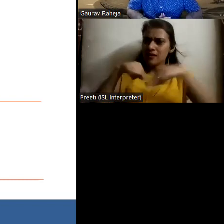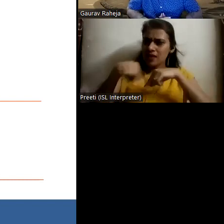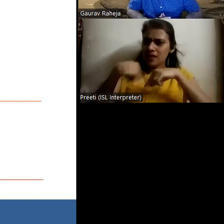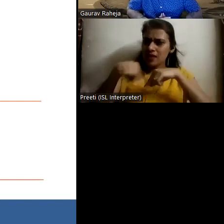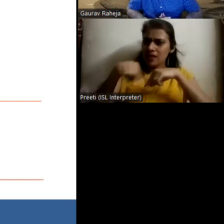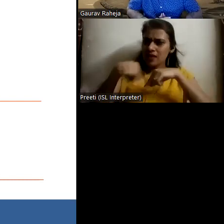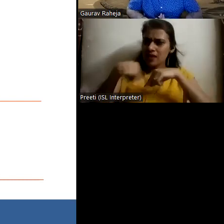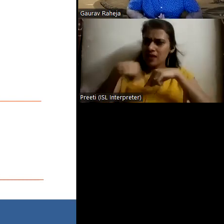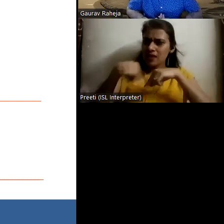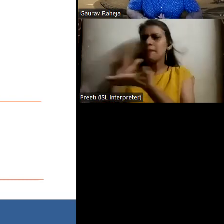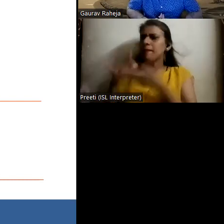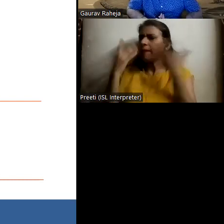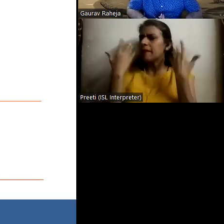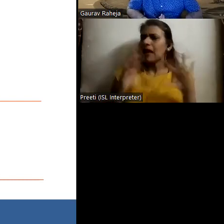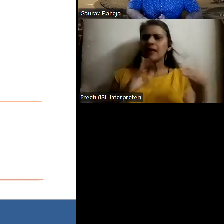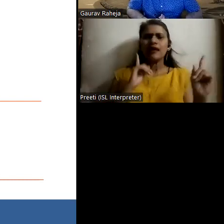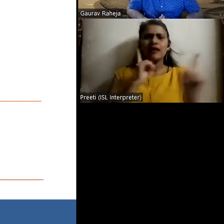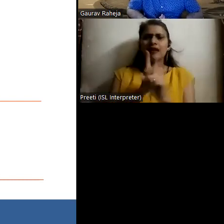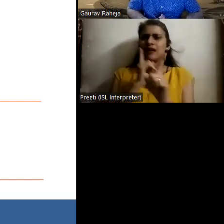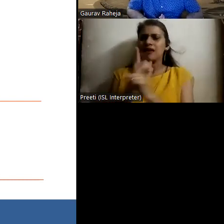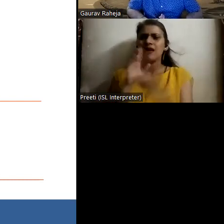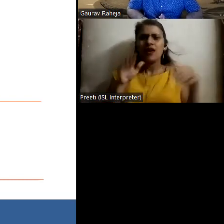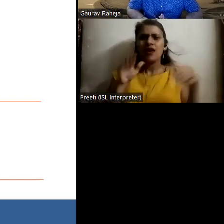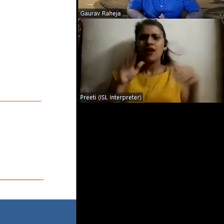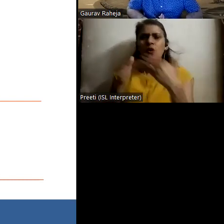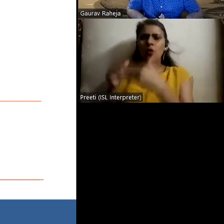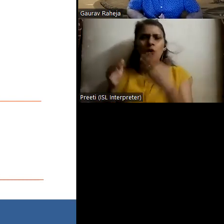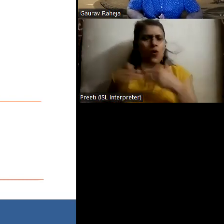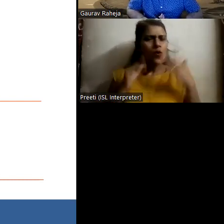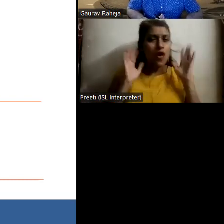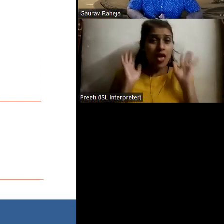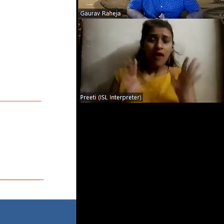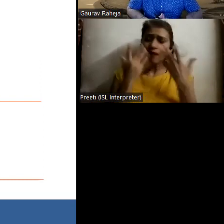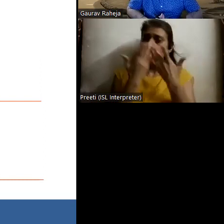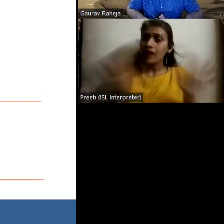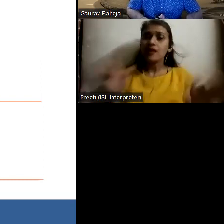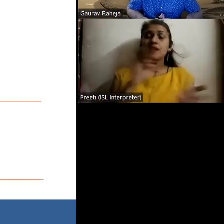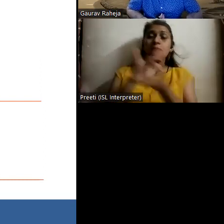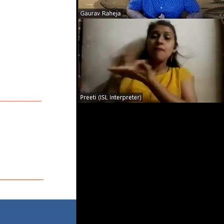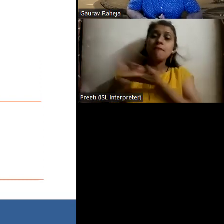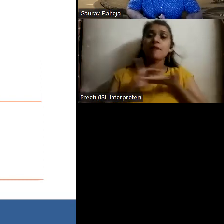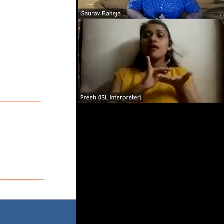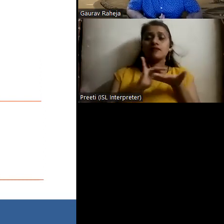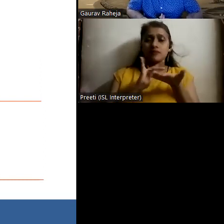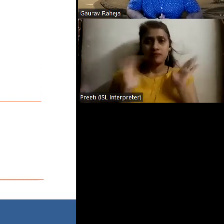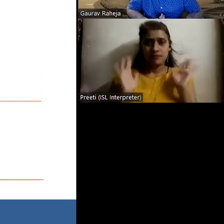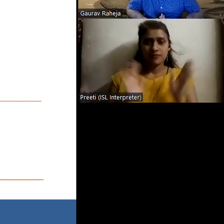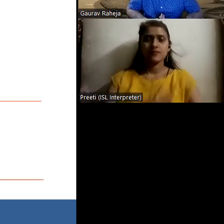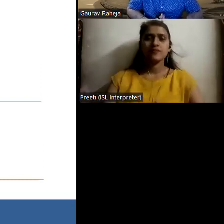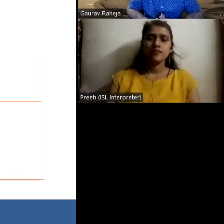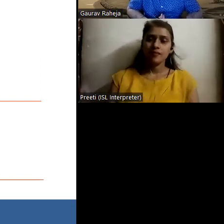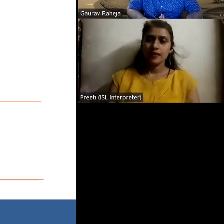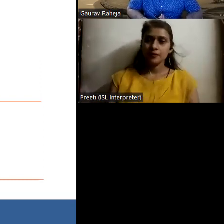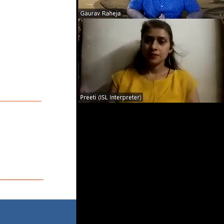any sector that you're interacting with. And let me take you through these perspectives as we move forward,